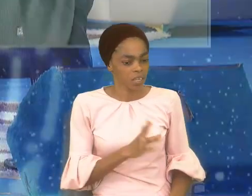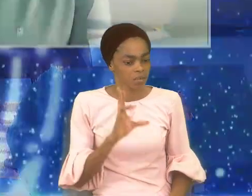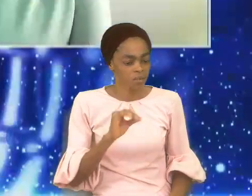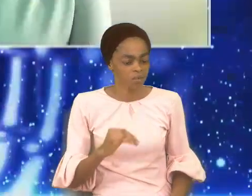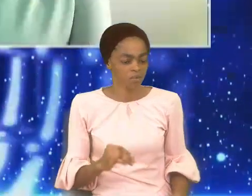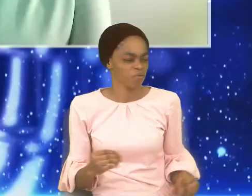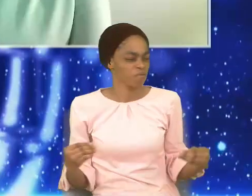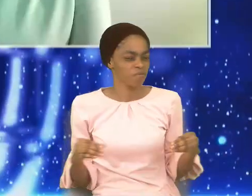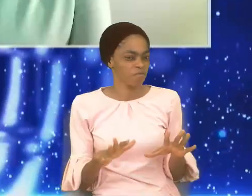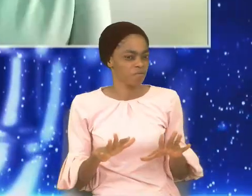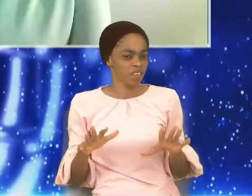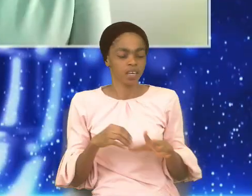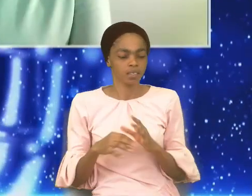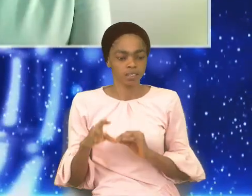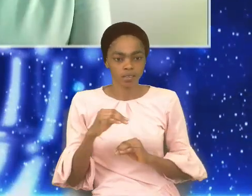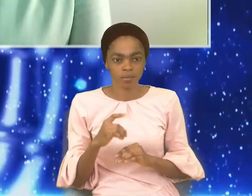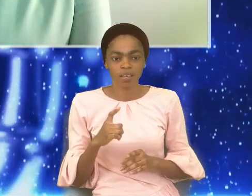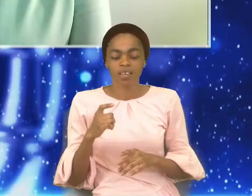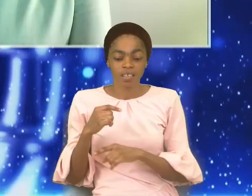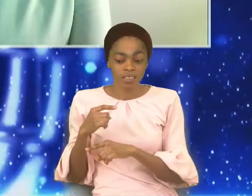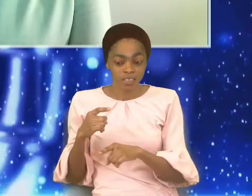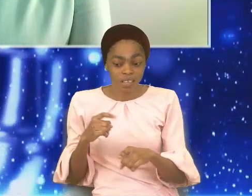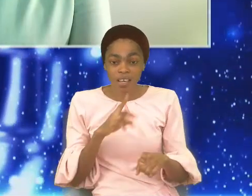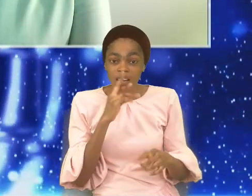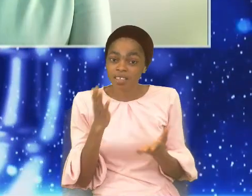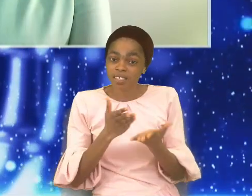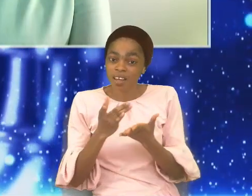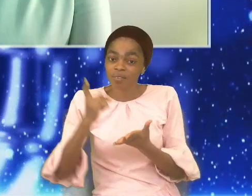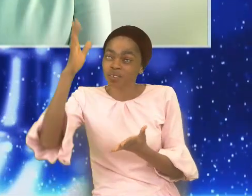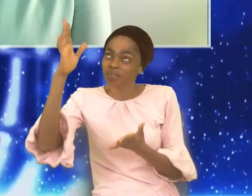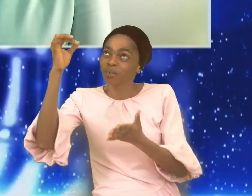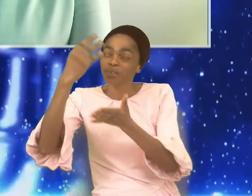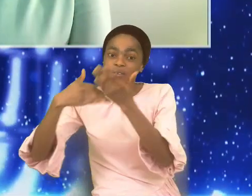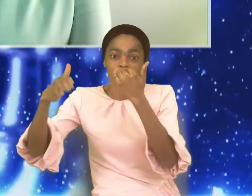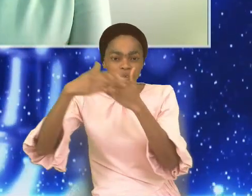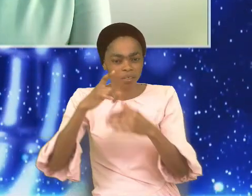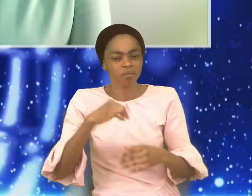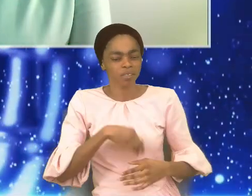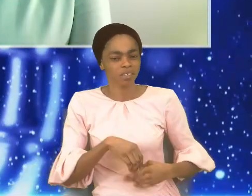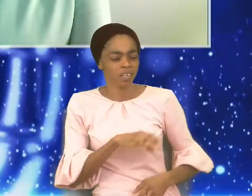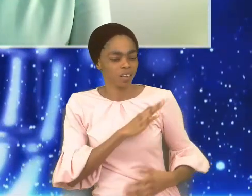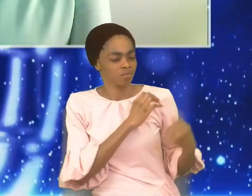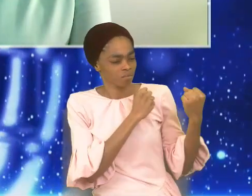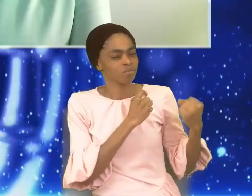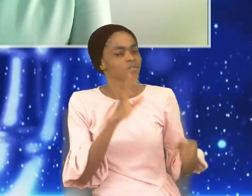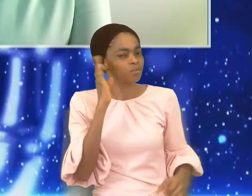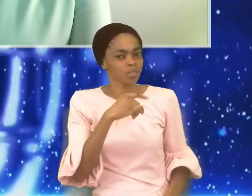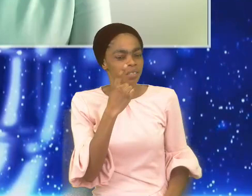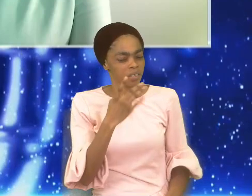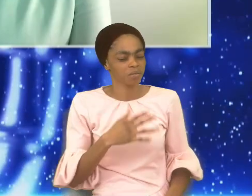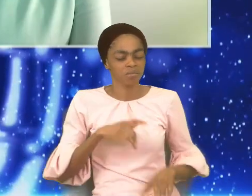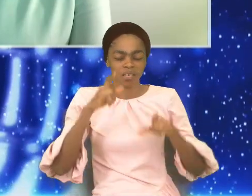heaven. Even their posture will tell. Their language, their body language could tell. They